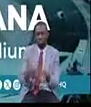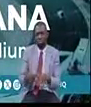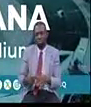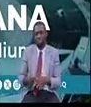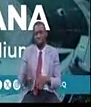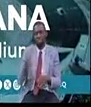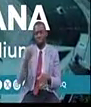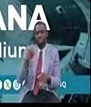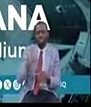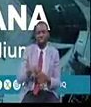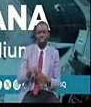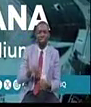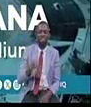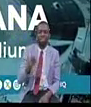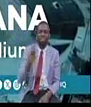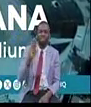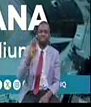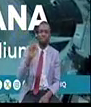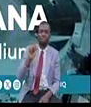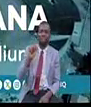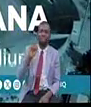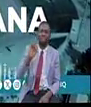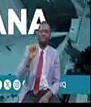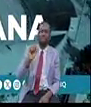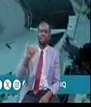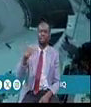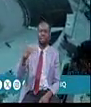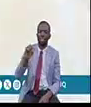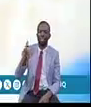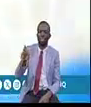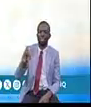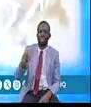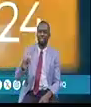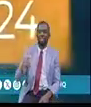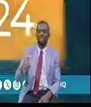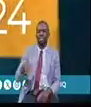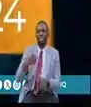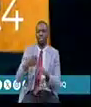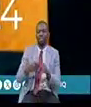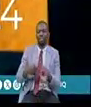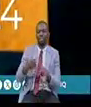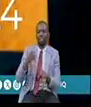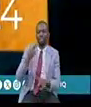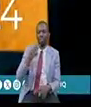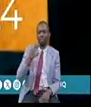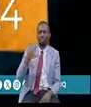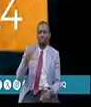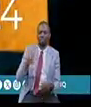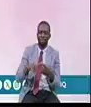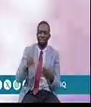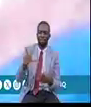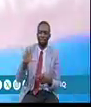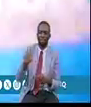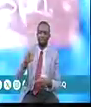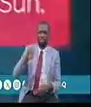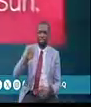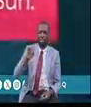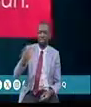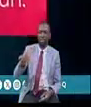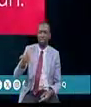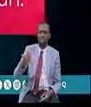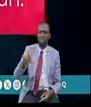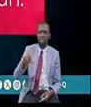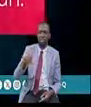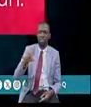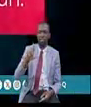Live in Babayara Sports Stadium, Kumasi, Ghana, from the 25th to 30th July 2024 at